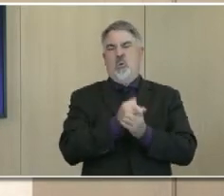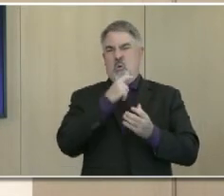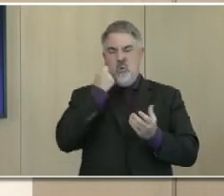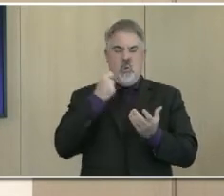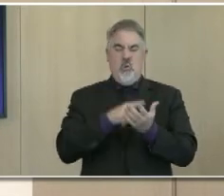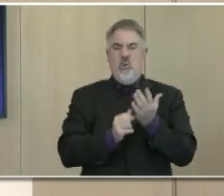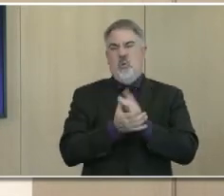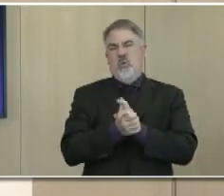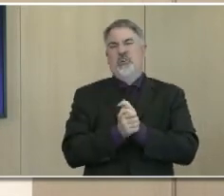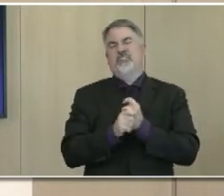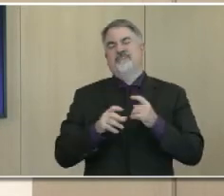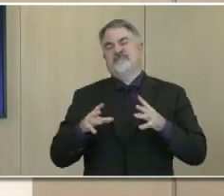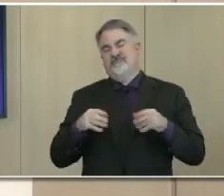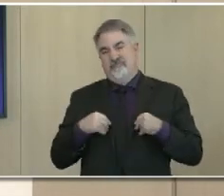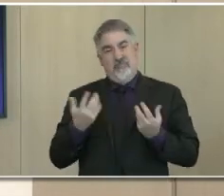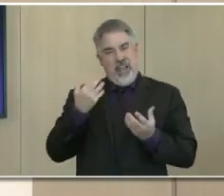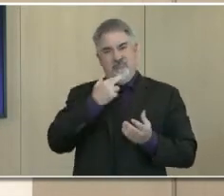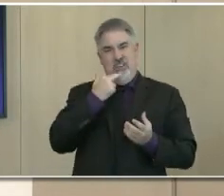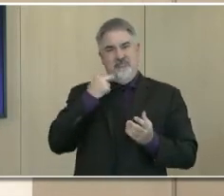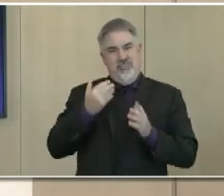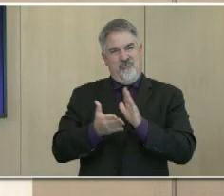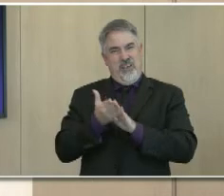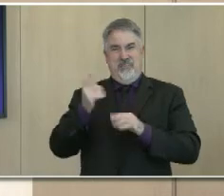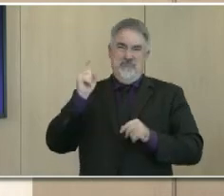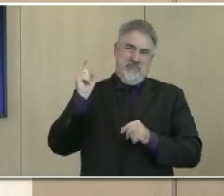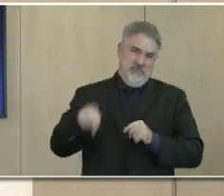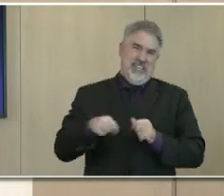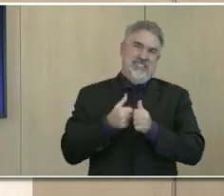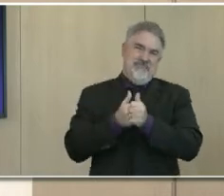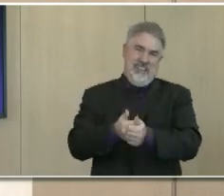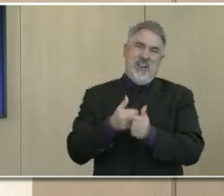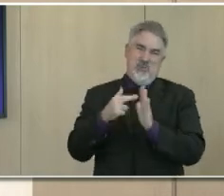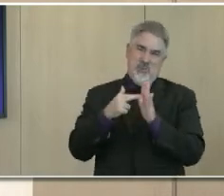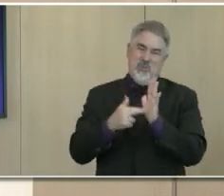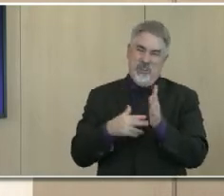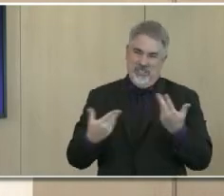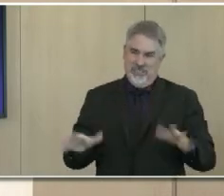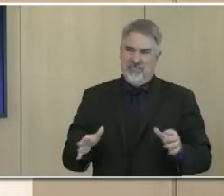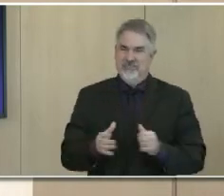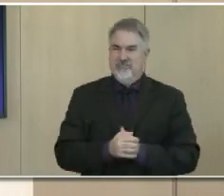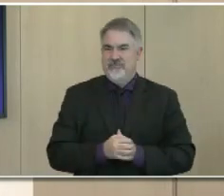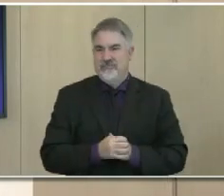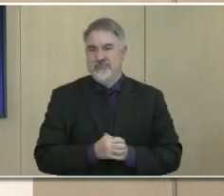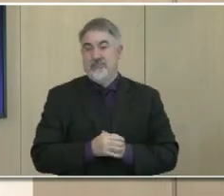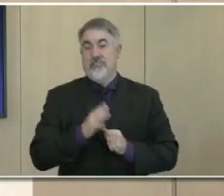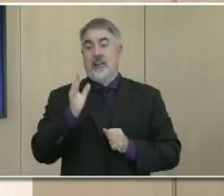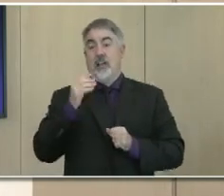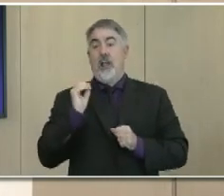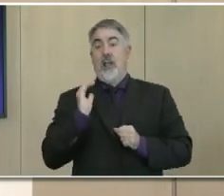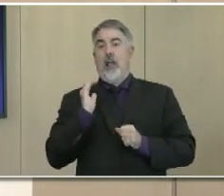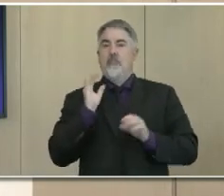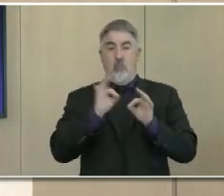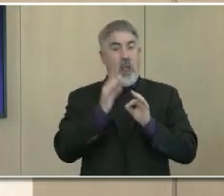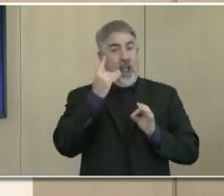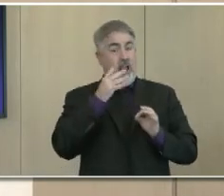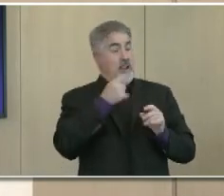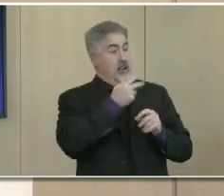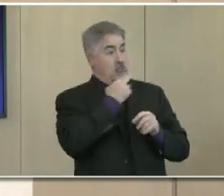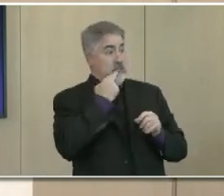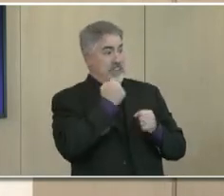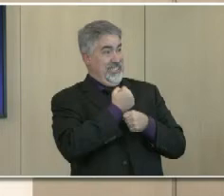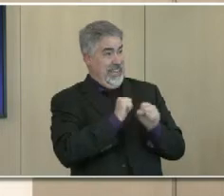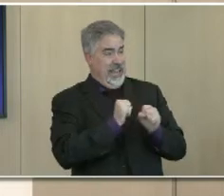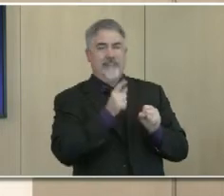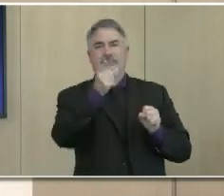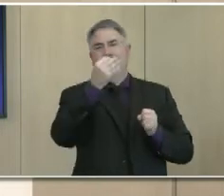safe. We recognize that we are an essential service and want to do our social justice for our community as well, being out there to provide food. As a matter